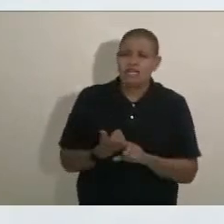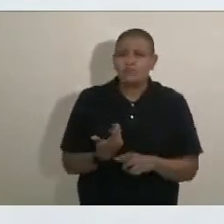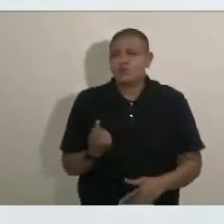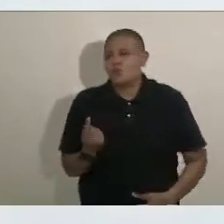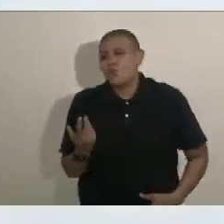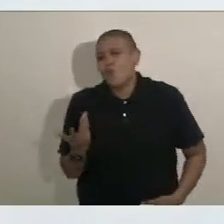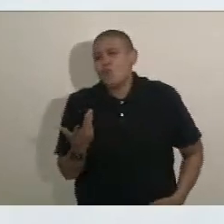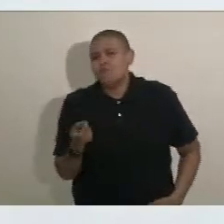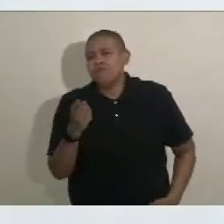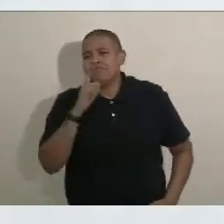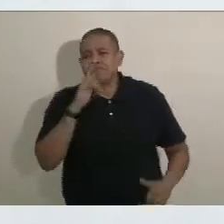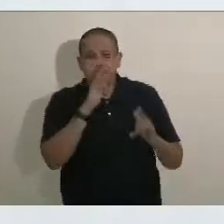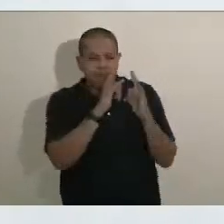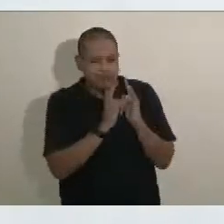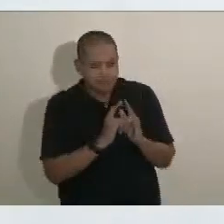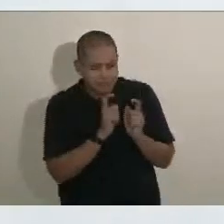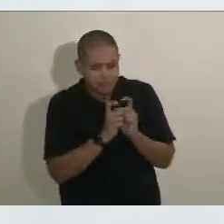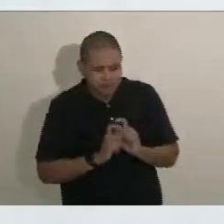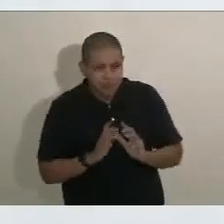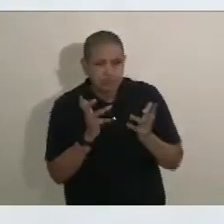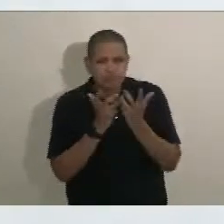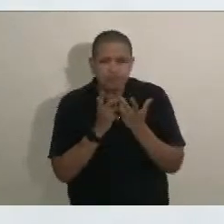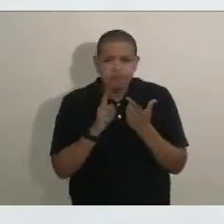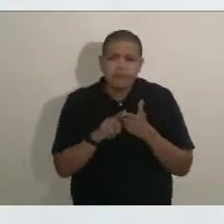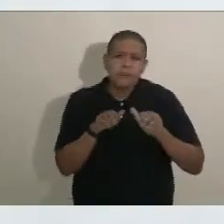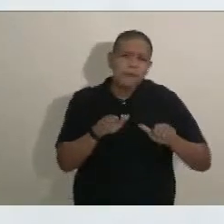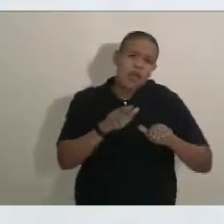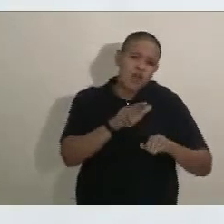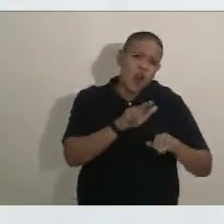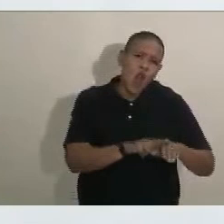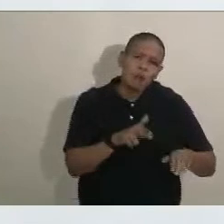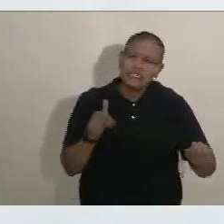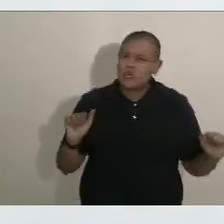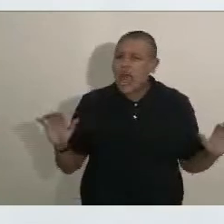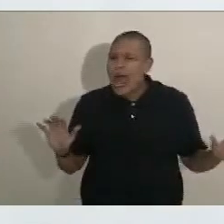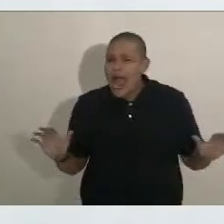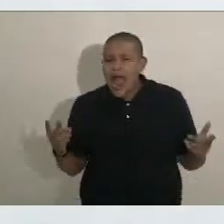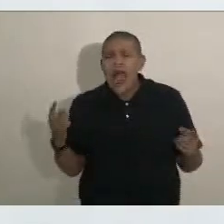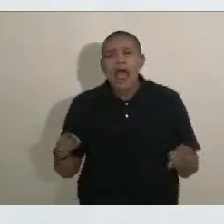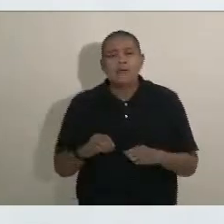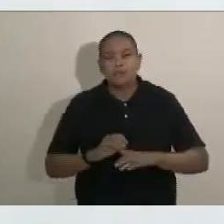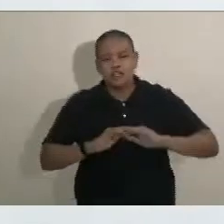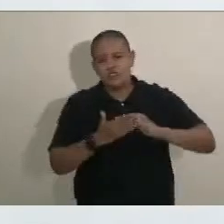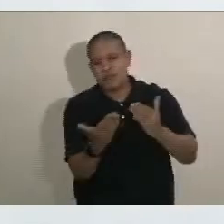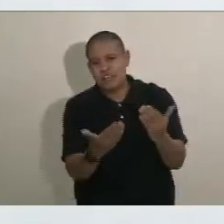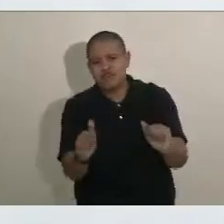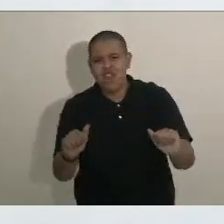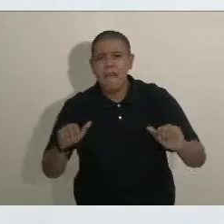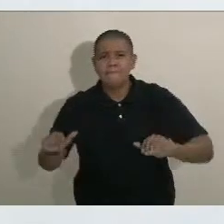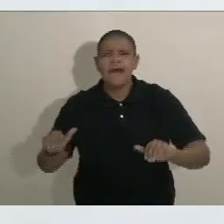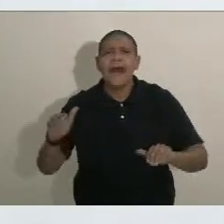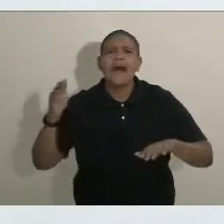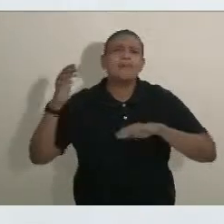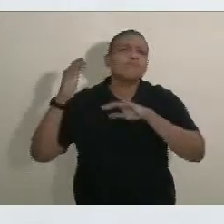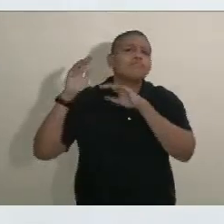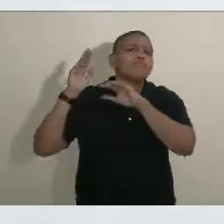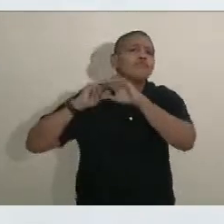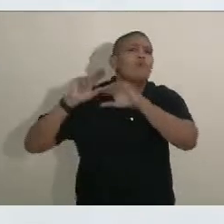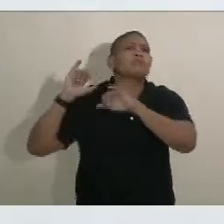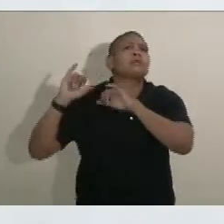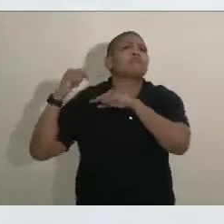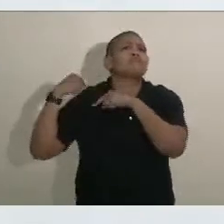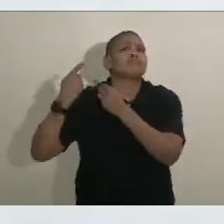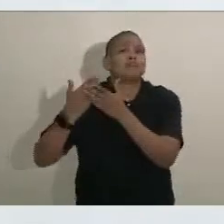attempting to readjust and to get back to normal as we are here in Jamaica. However, we should